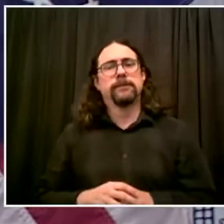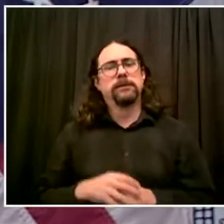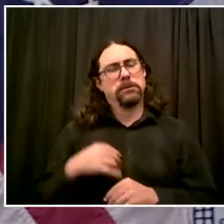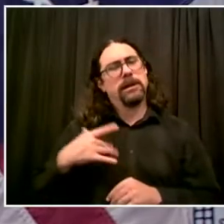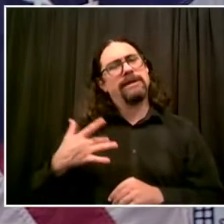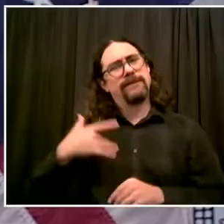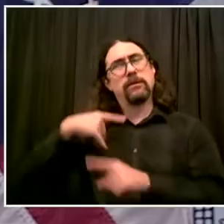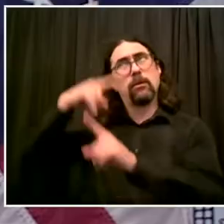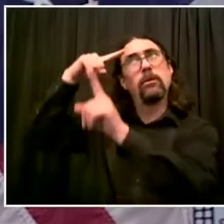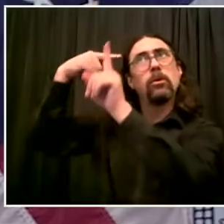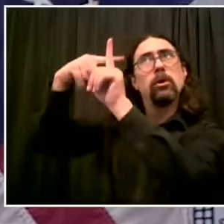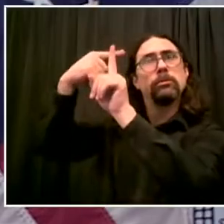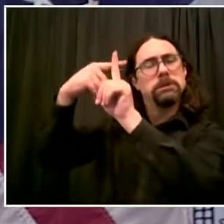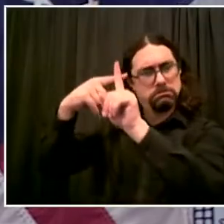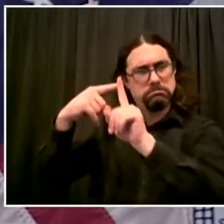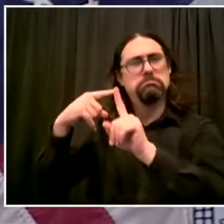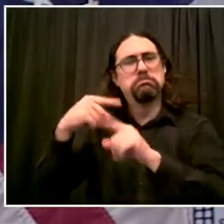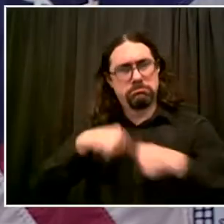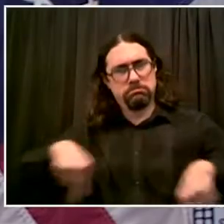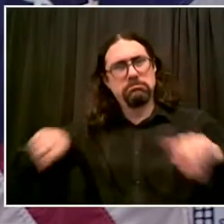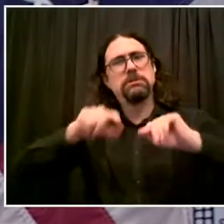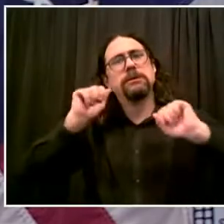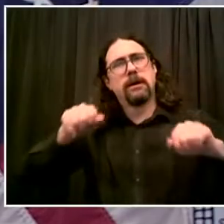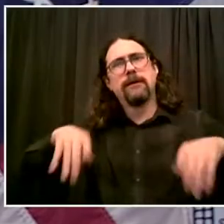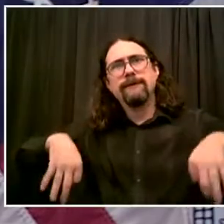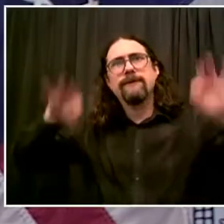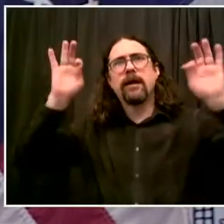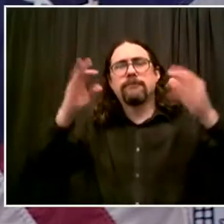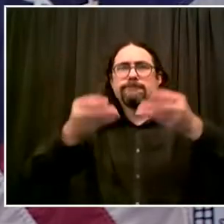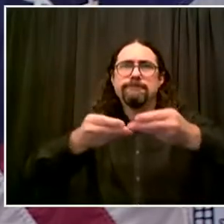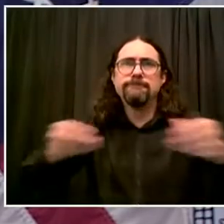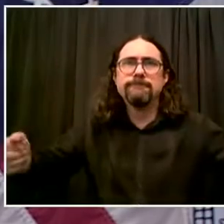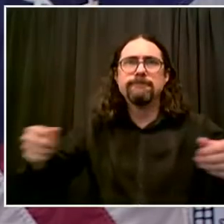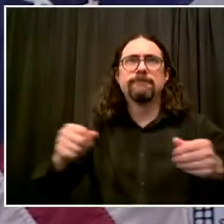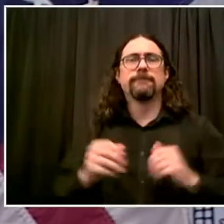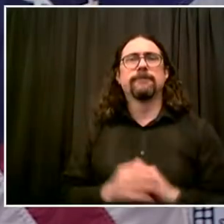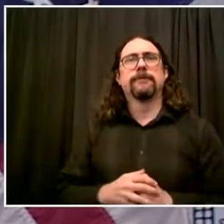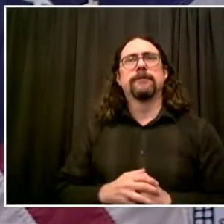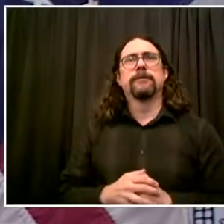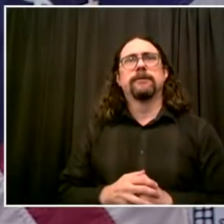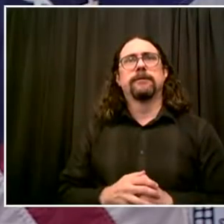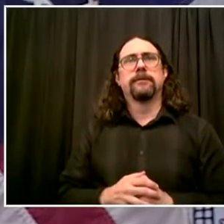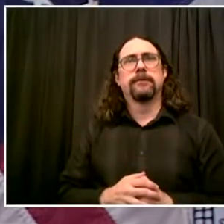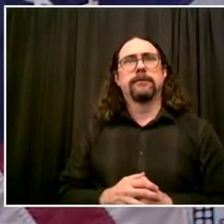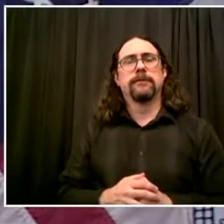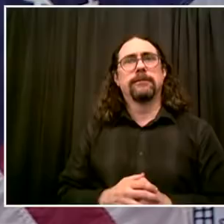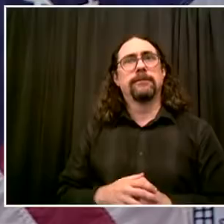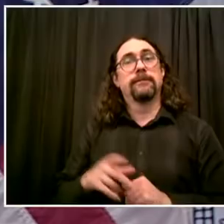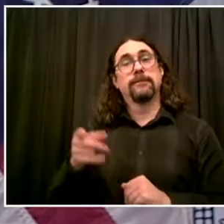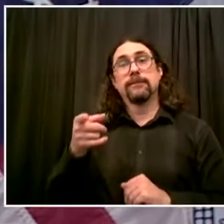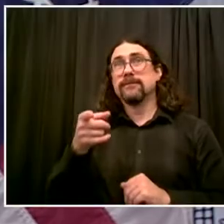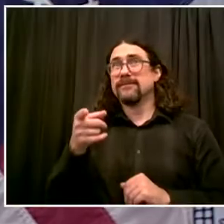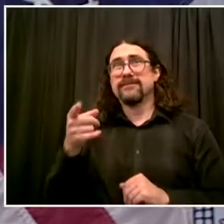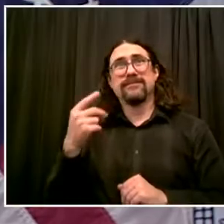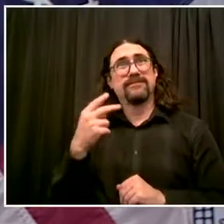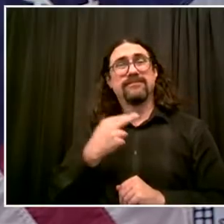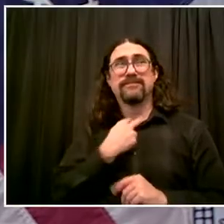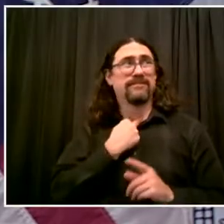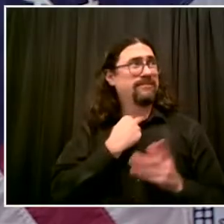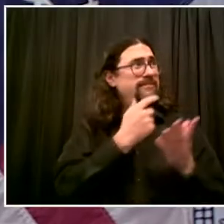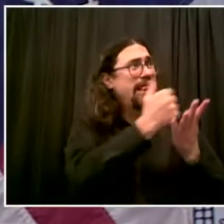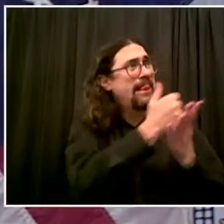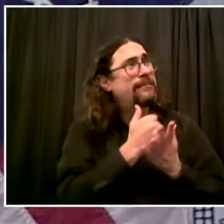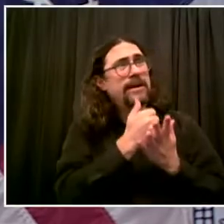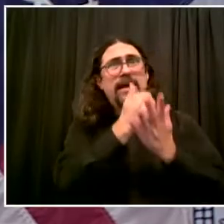law, if it's not there, then we are going to have to book those layoffs. And again, last resort, to say the least. But we would have them